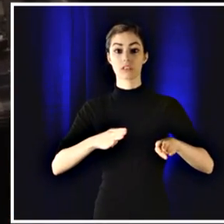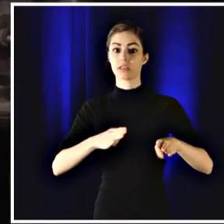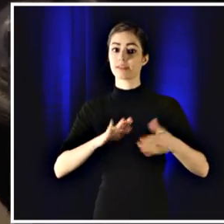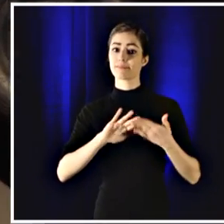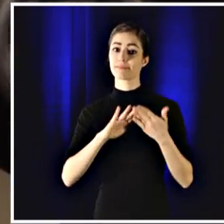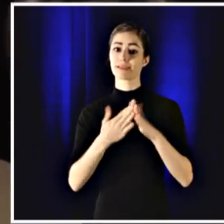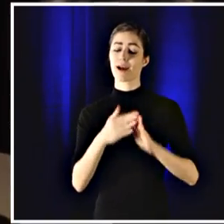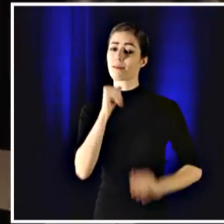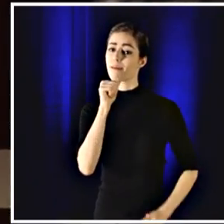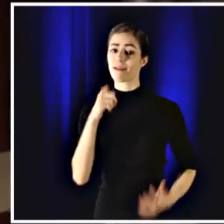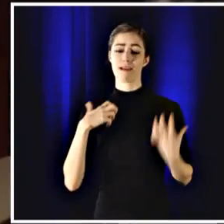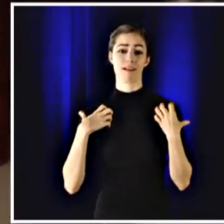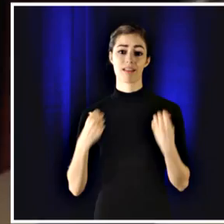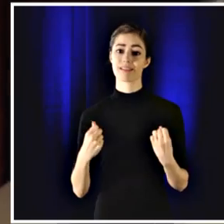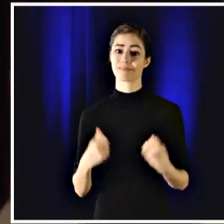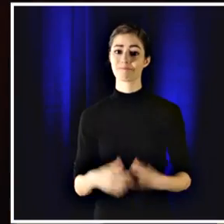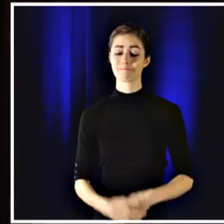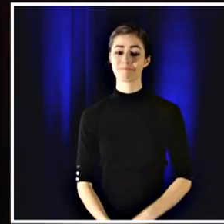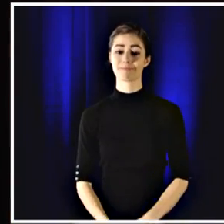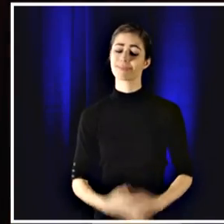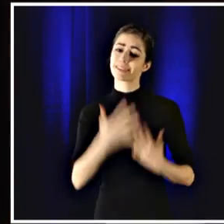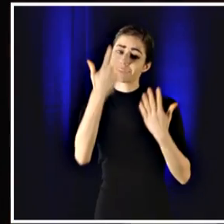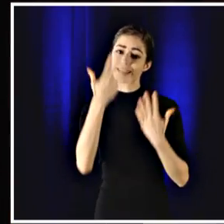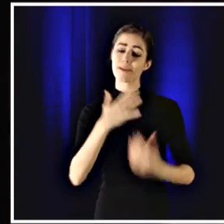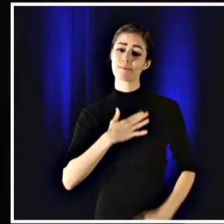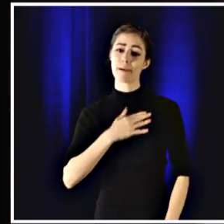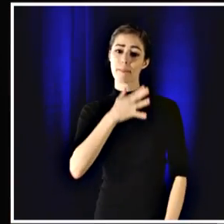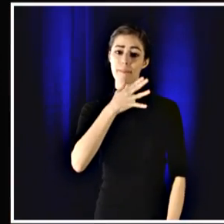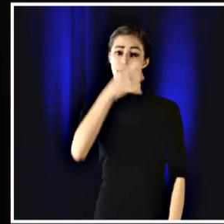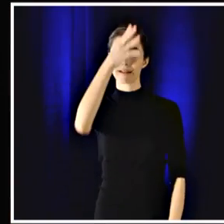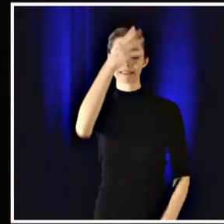something that happened to both of my parents.